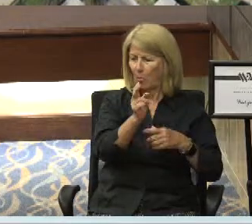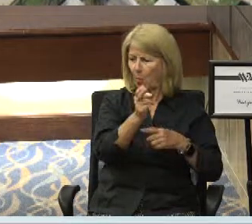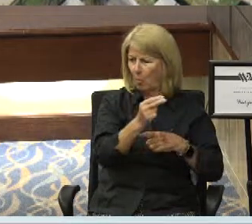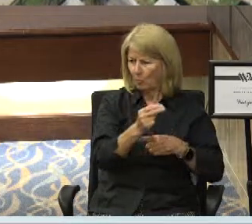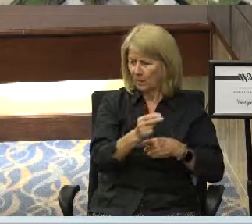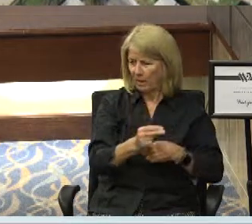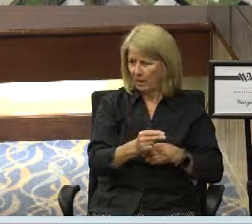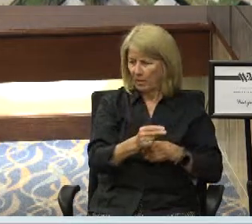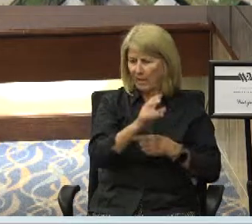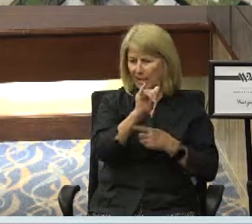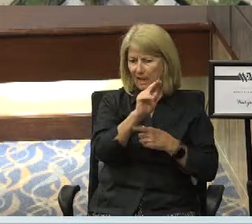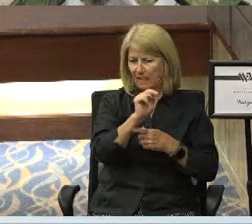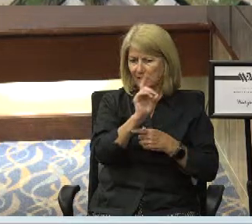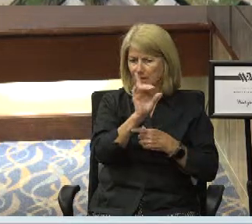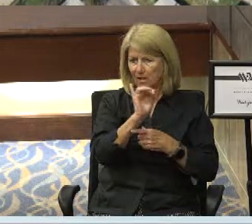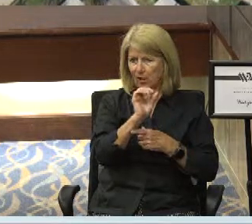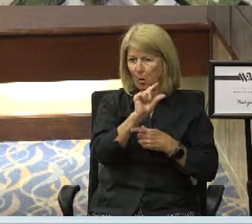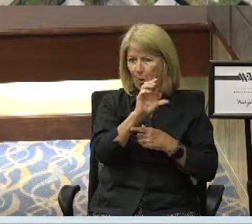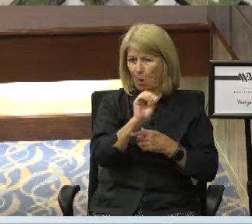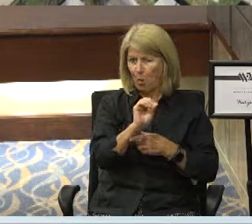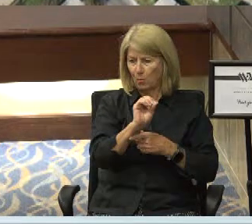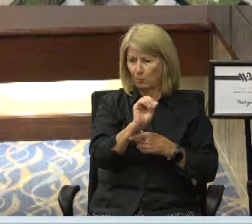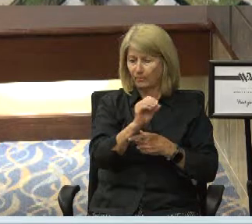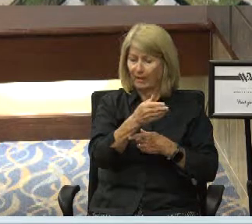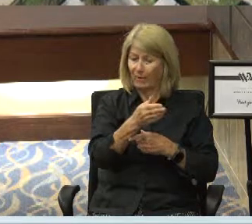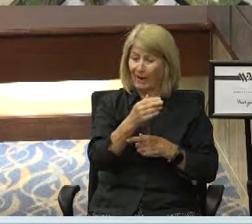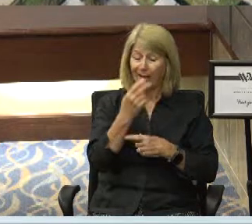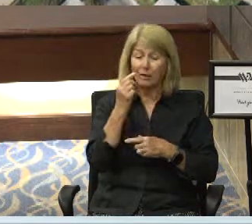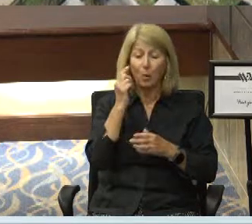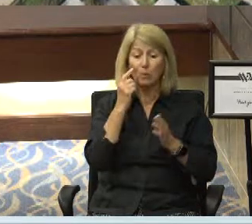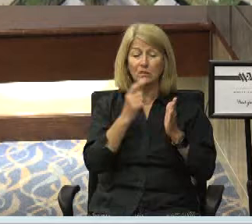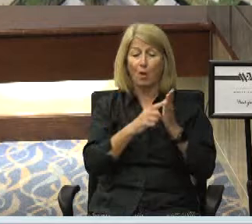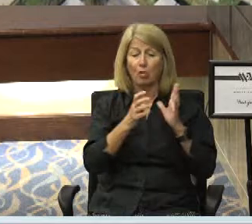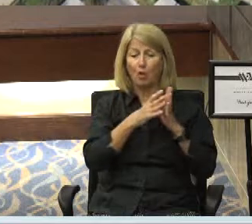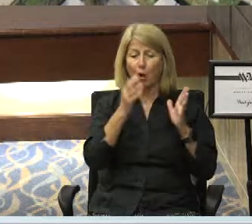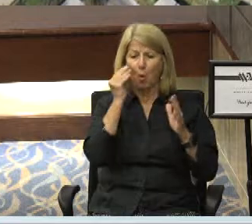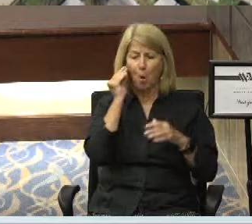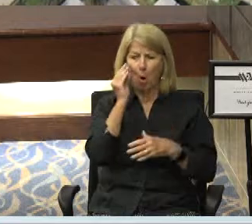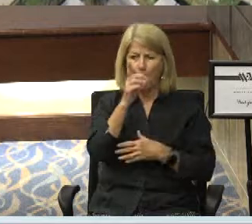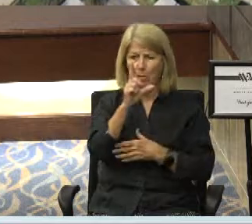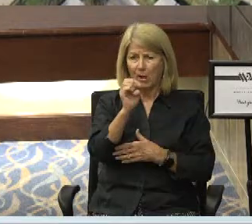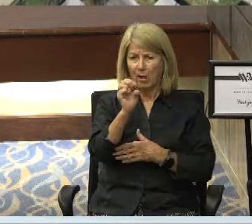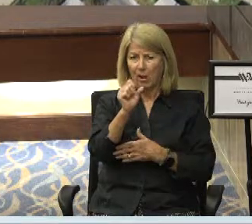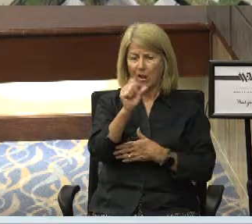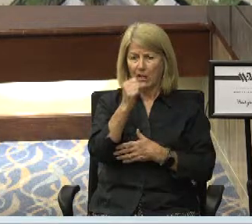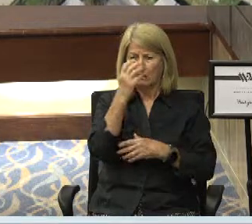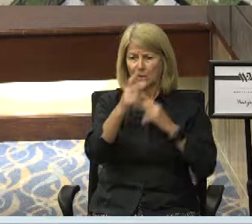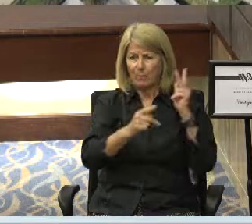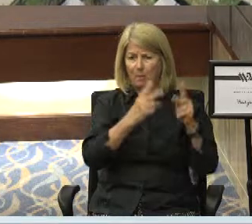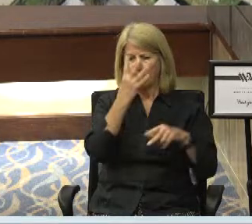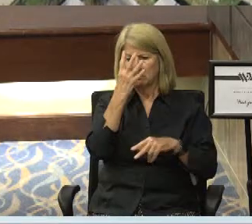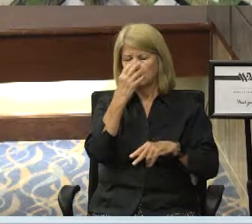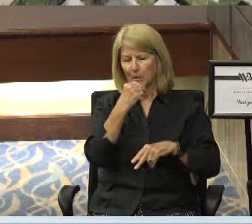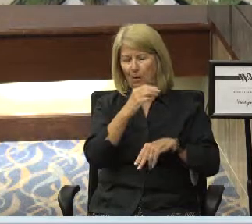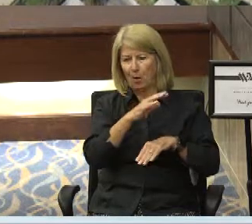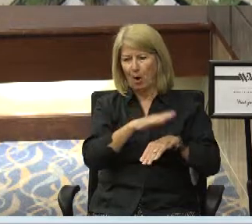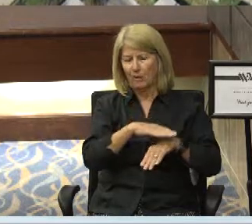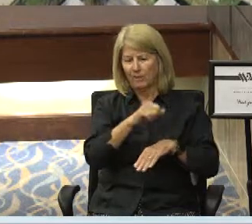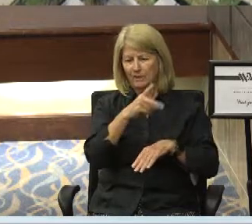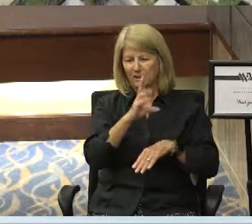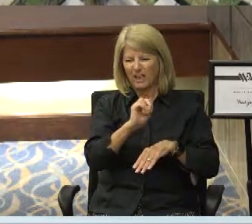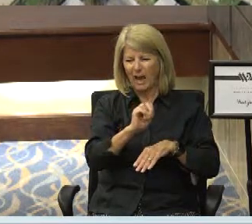at, I see a lot of homeless people sleeping on sidewalks.